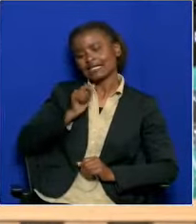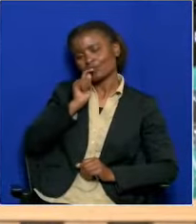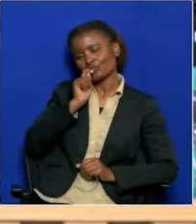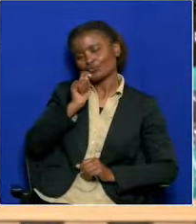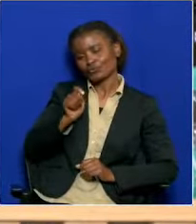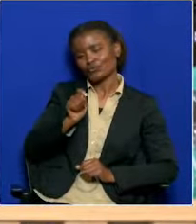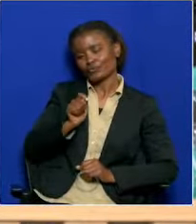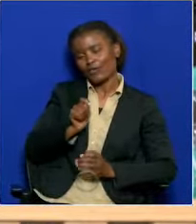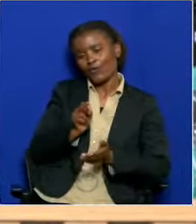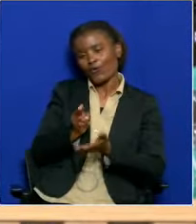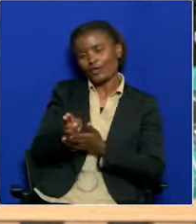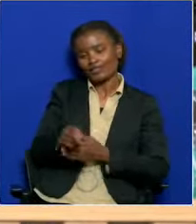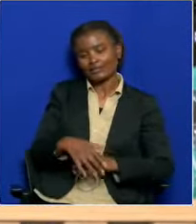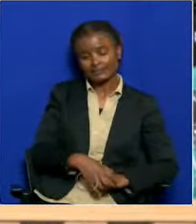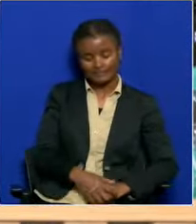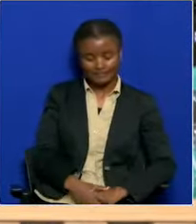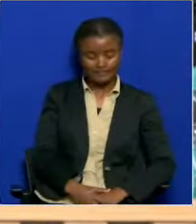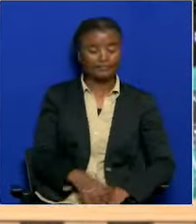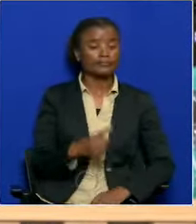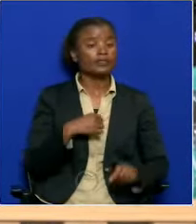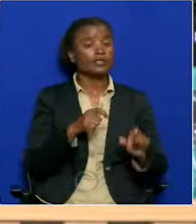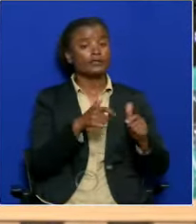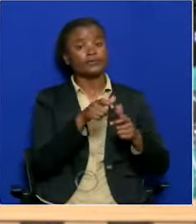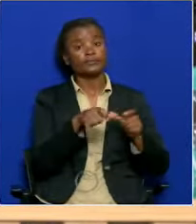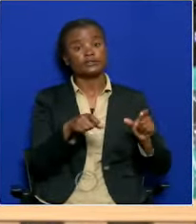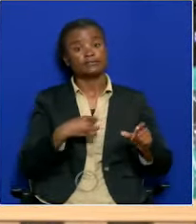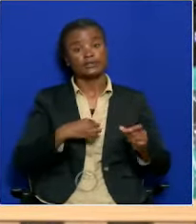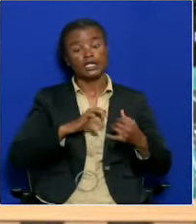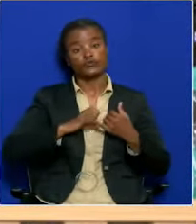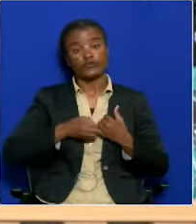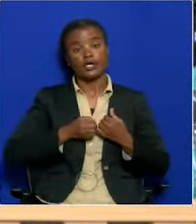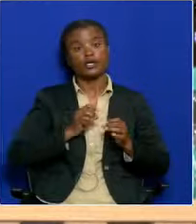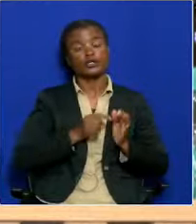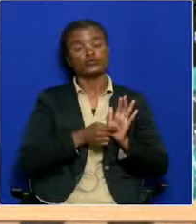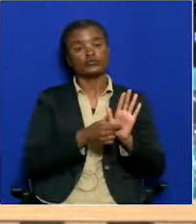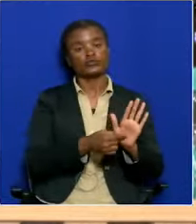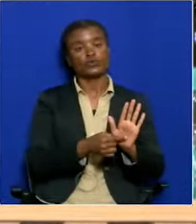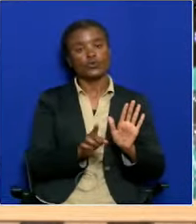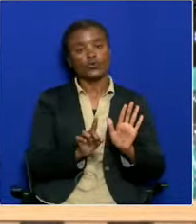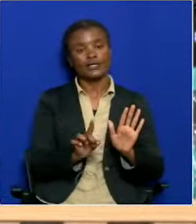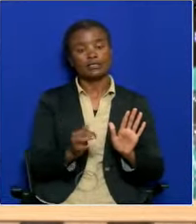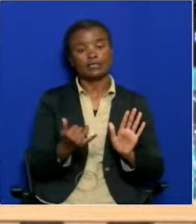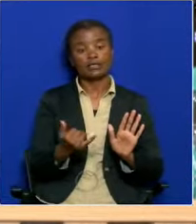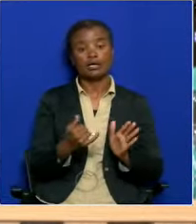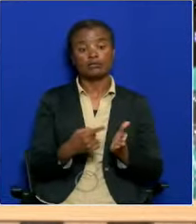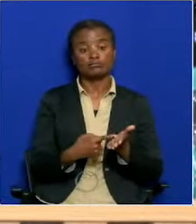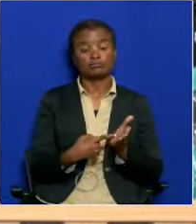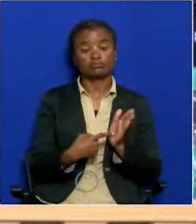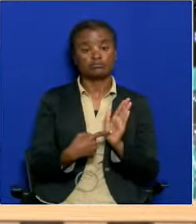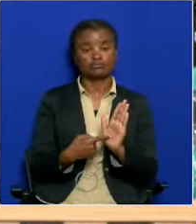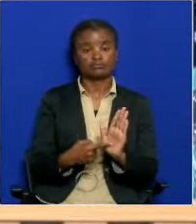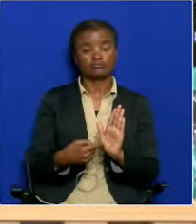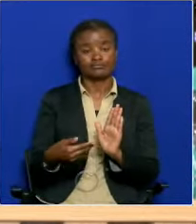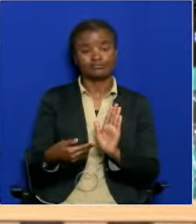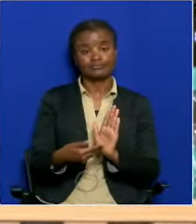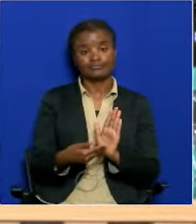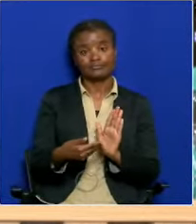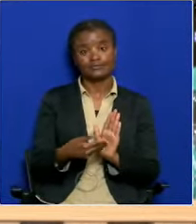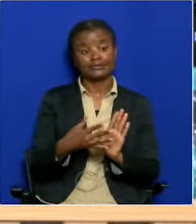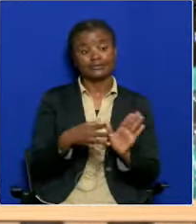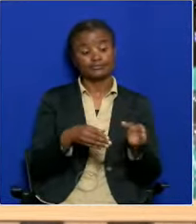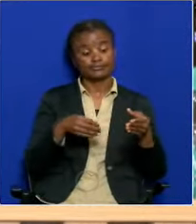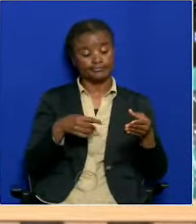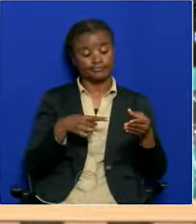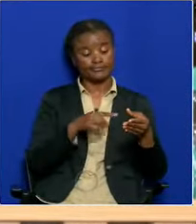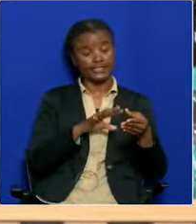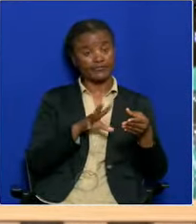So, Commissioners, what I'm trying to demonstrate and what will be evident from the body of what is shared is that in the